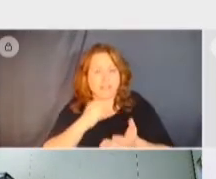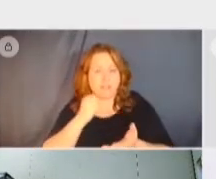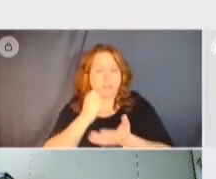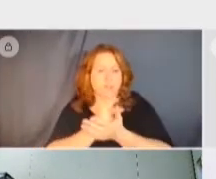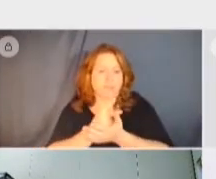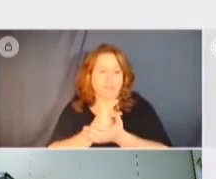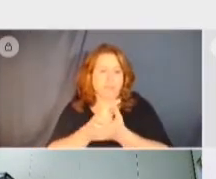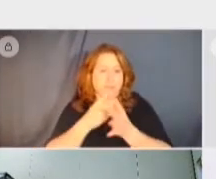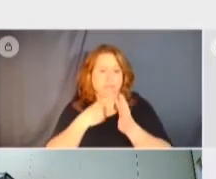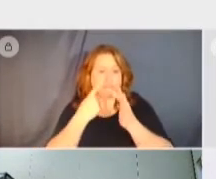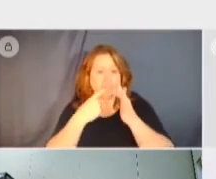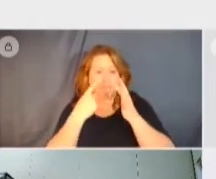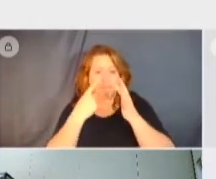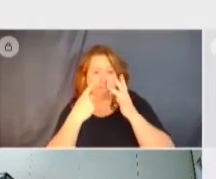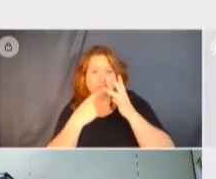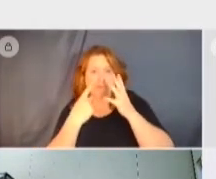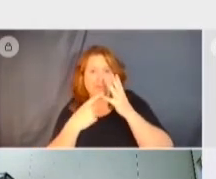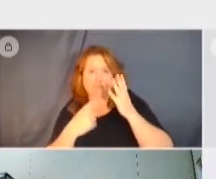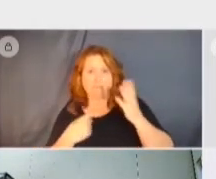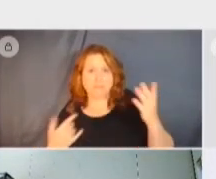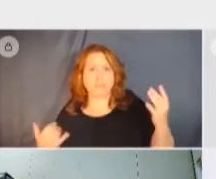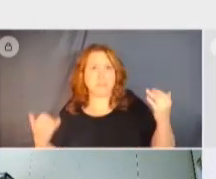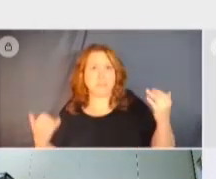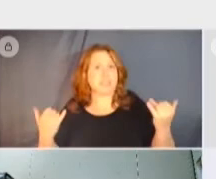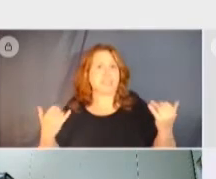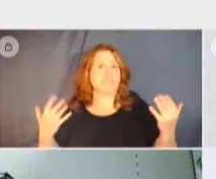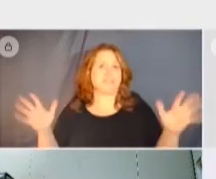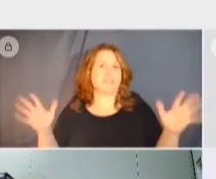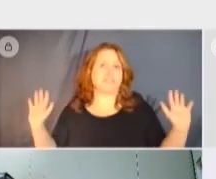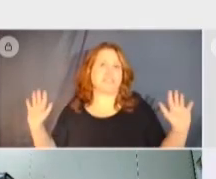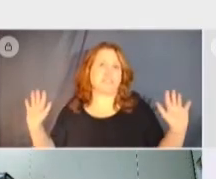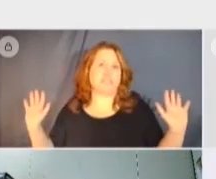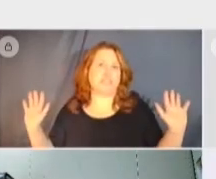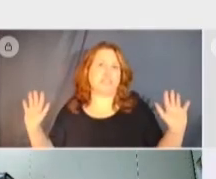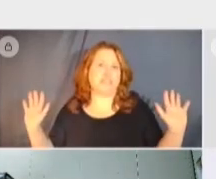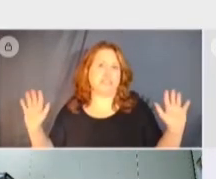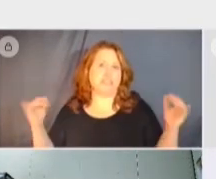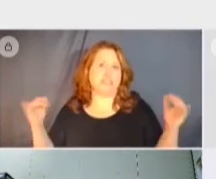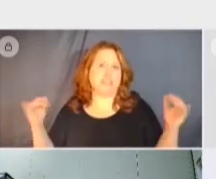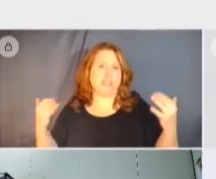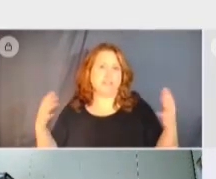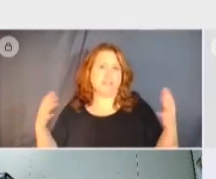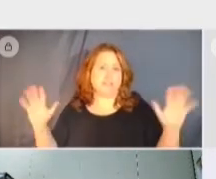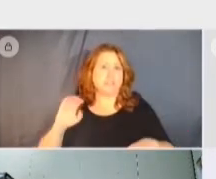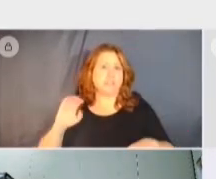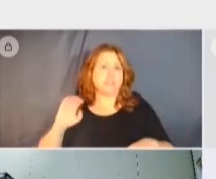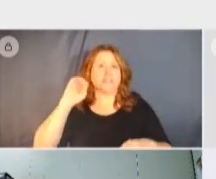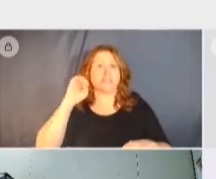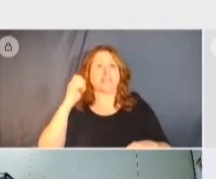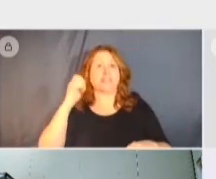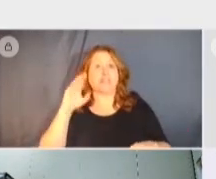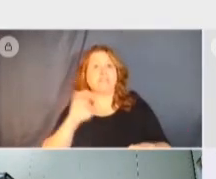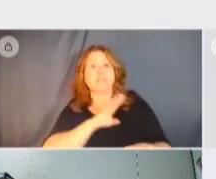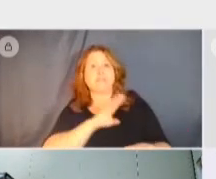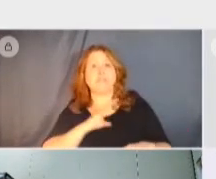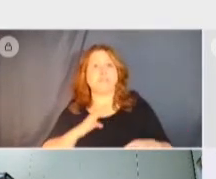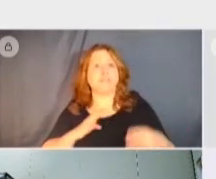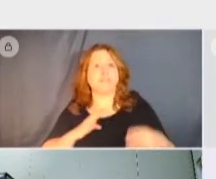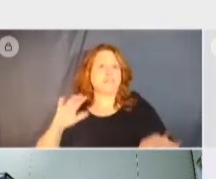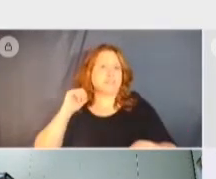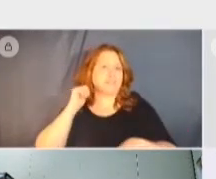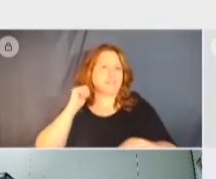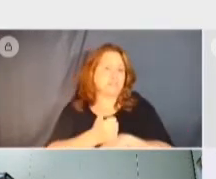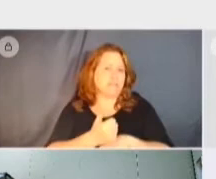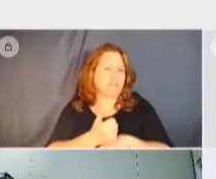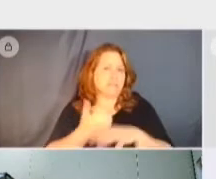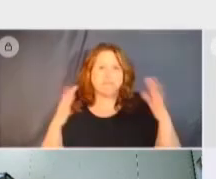year only requires the State Board to come up with a plan and make it available to the Division of Budget and the Senate and the